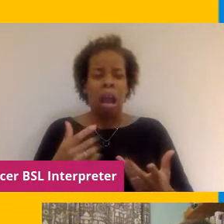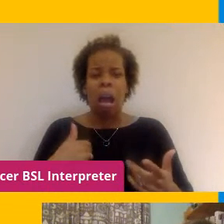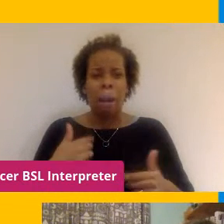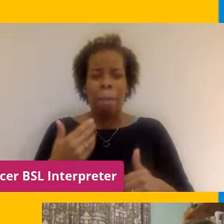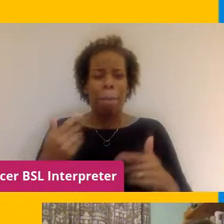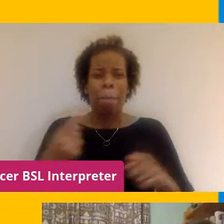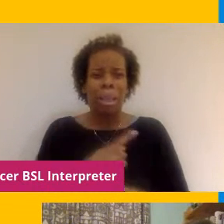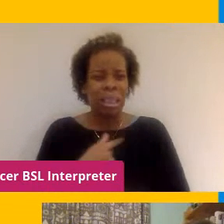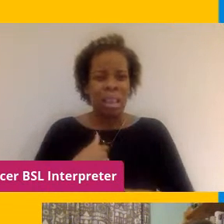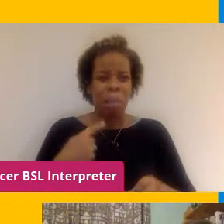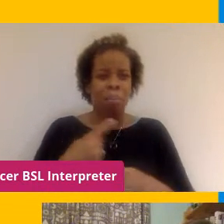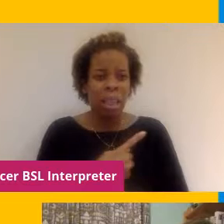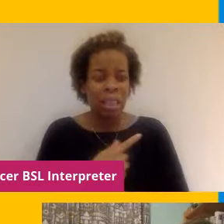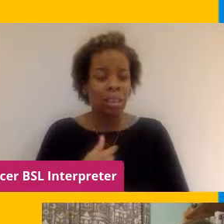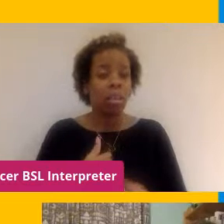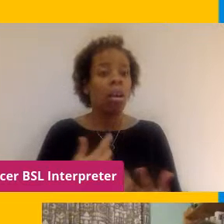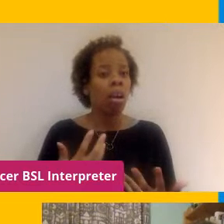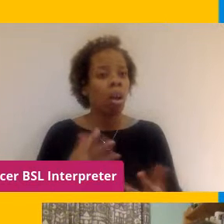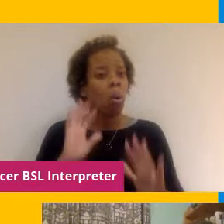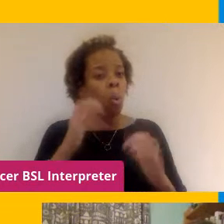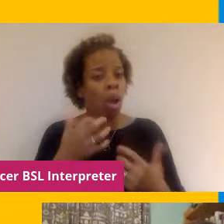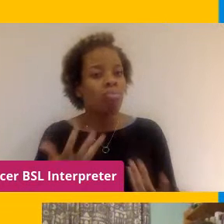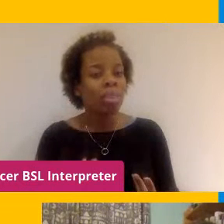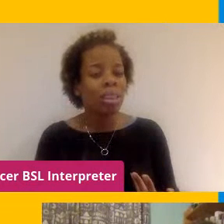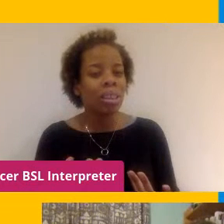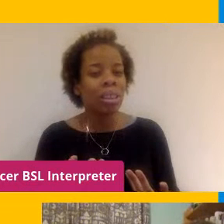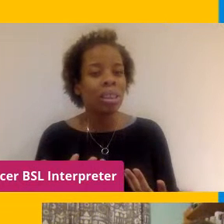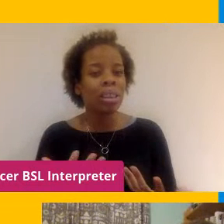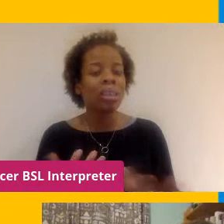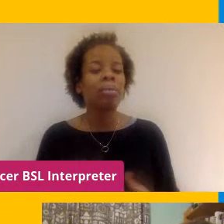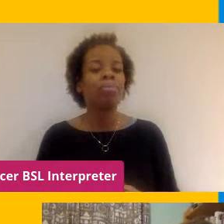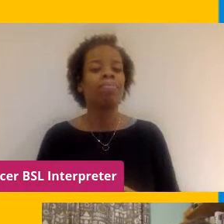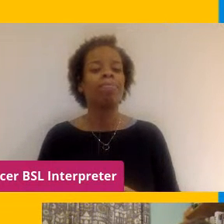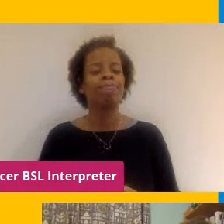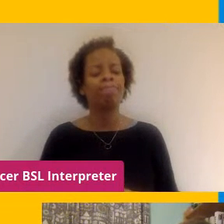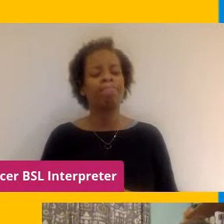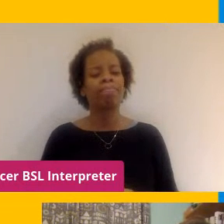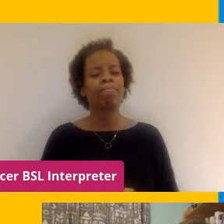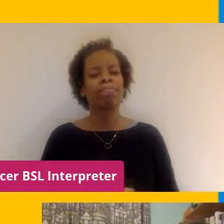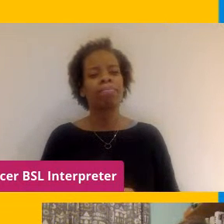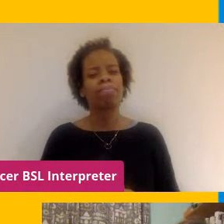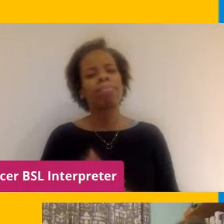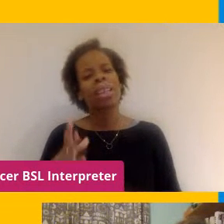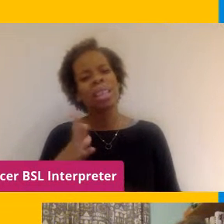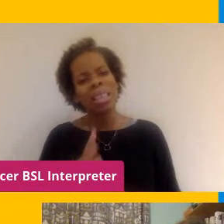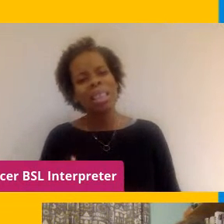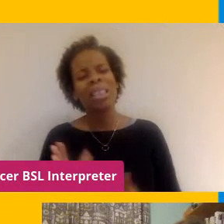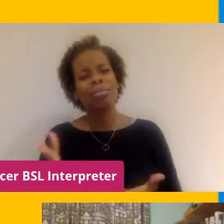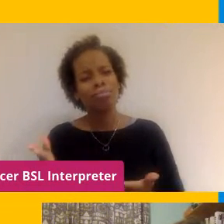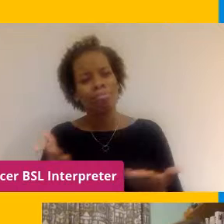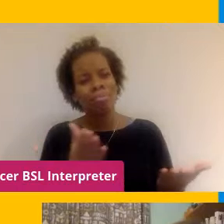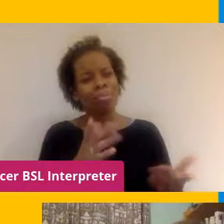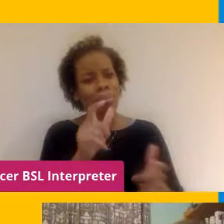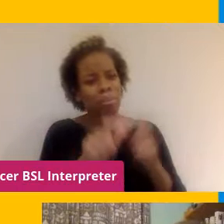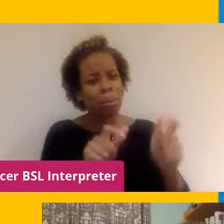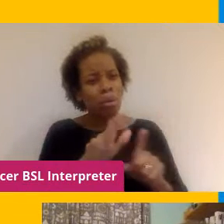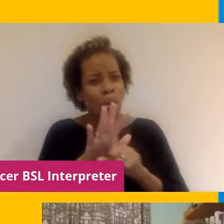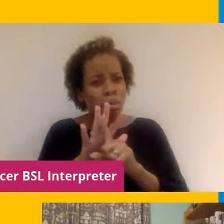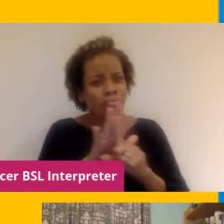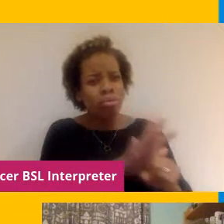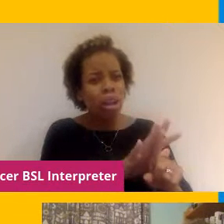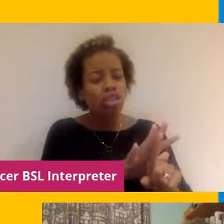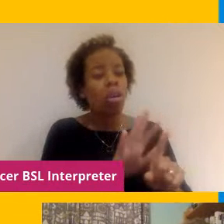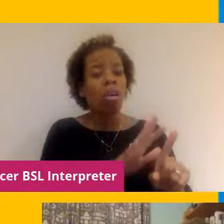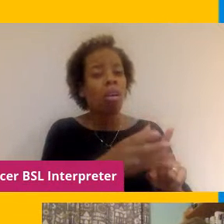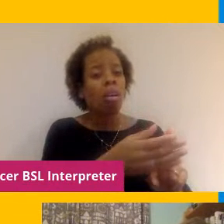place at the right time. And those things, you know, giving people the ability to control their workload, not putting pressure on them, those kind of things